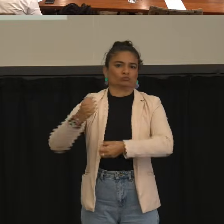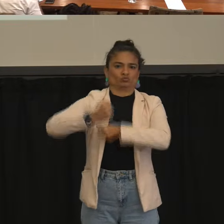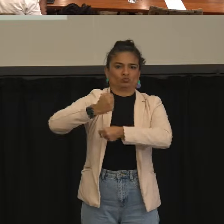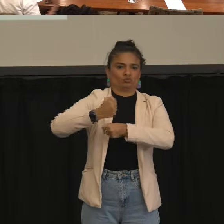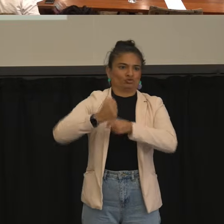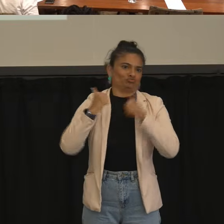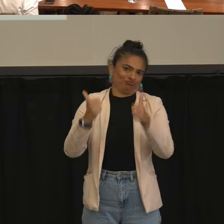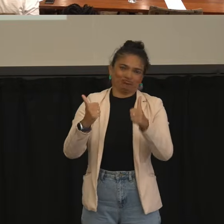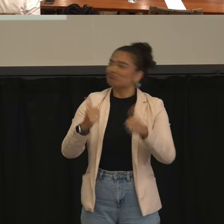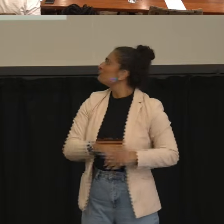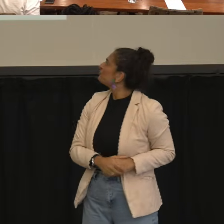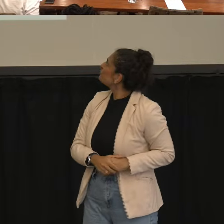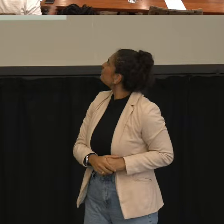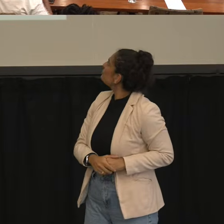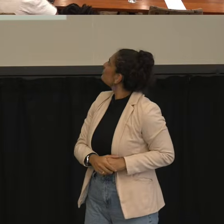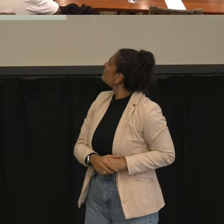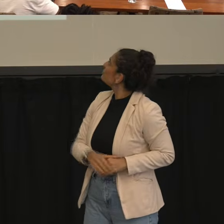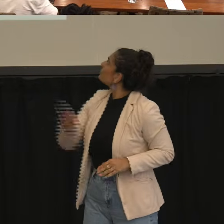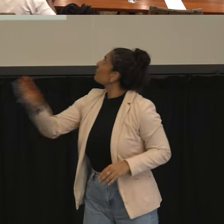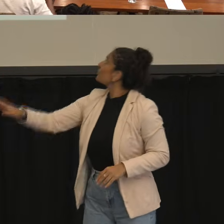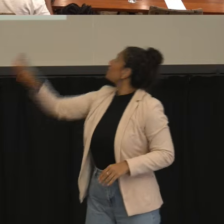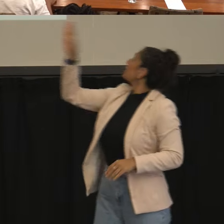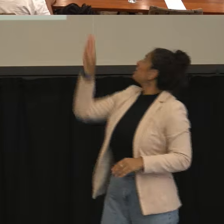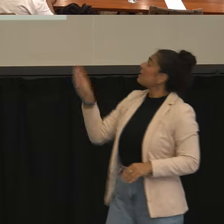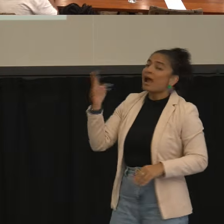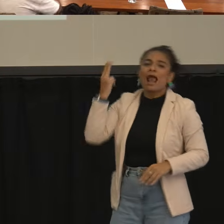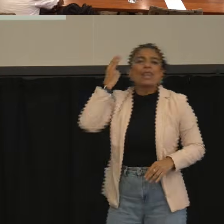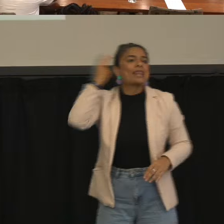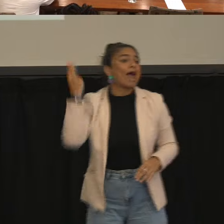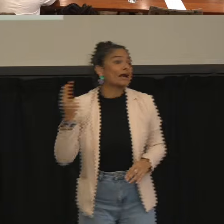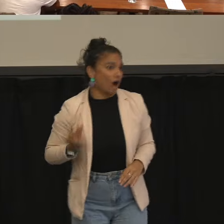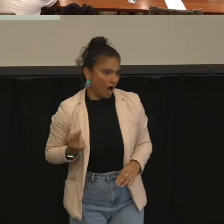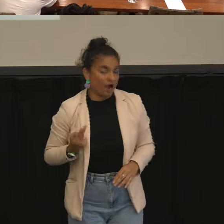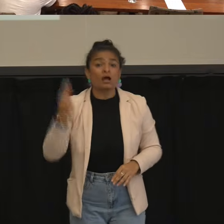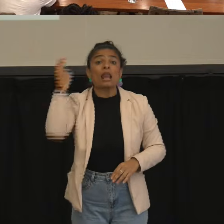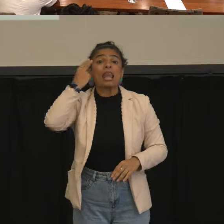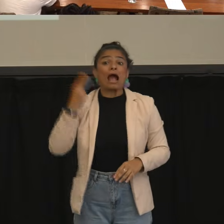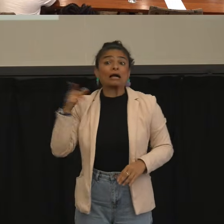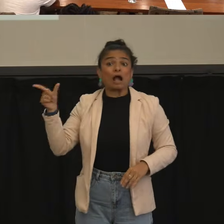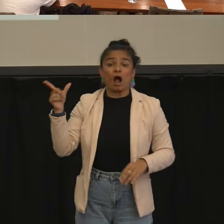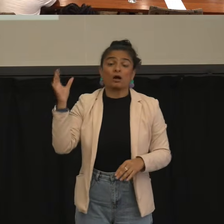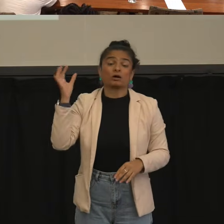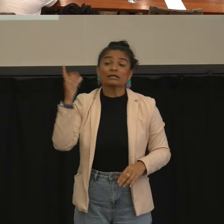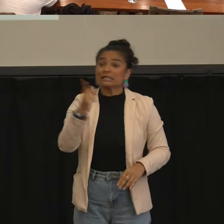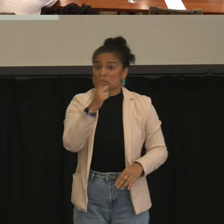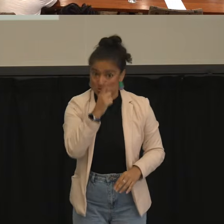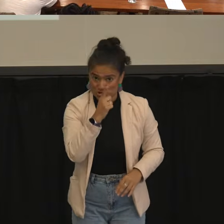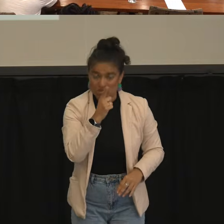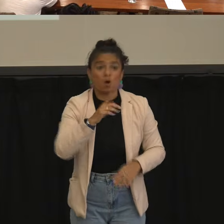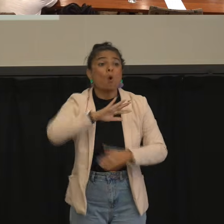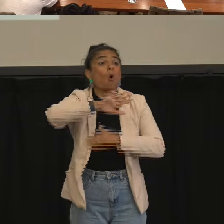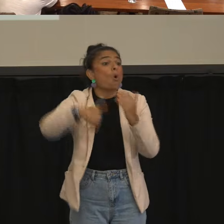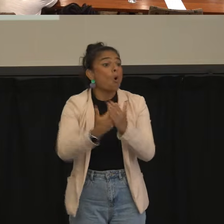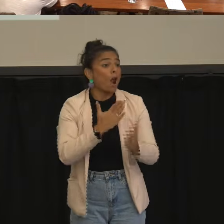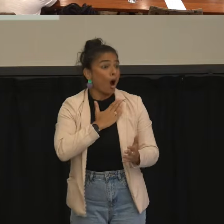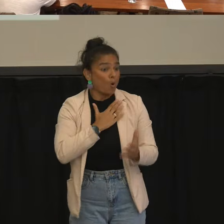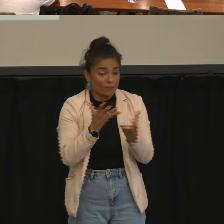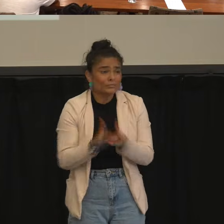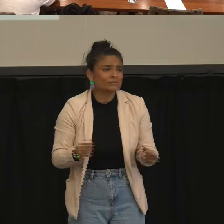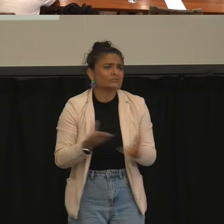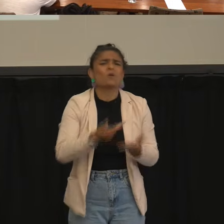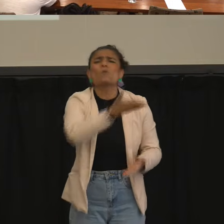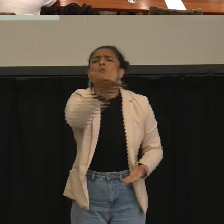today's event has been edited by him. Then we have Lenka. She is